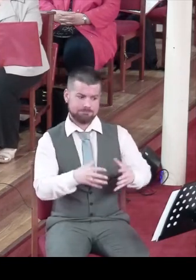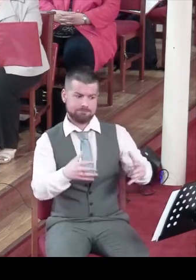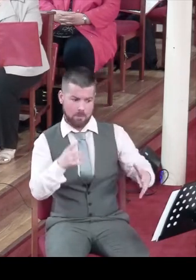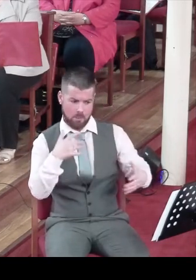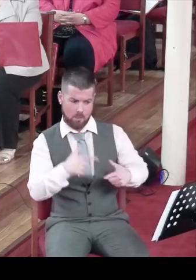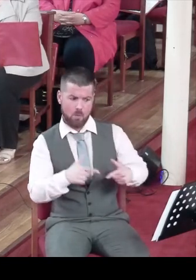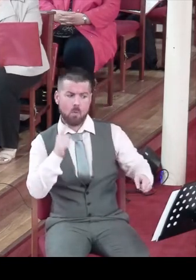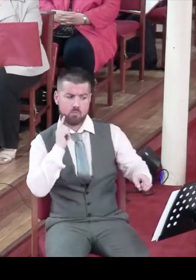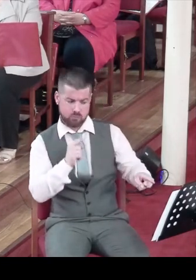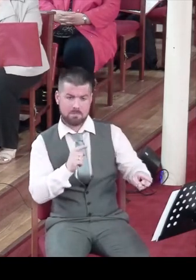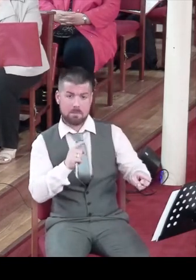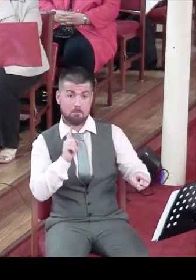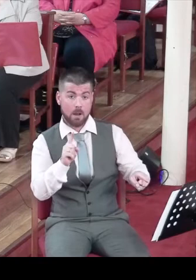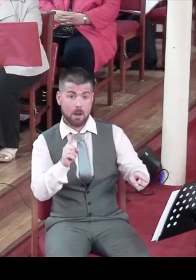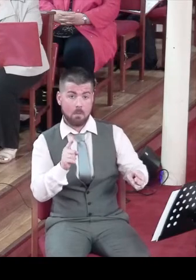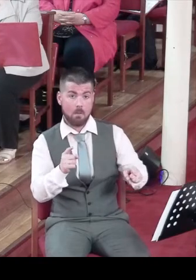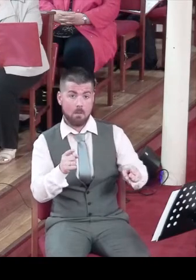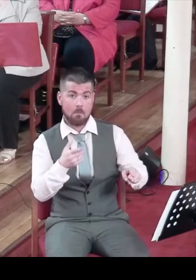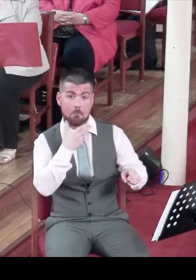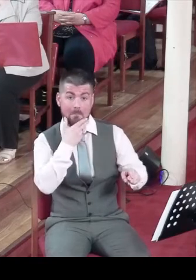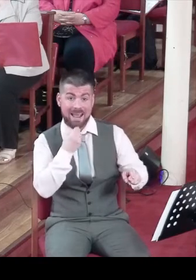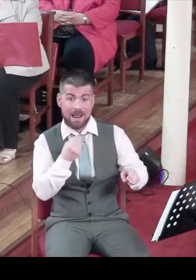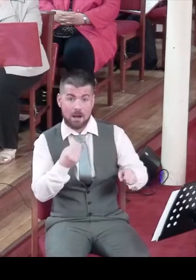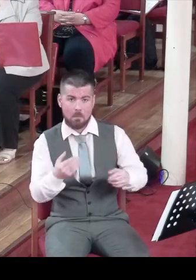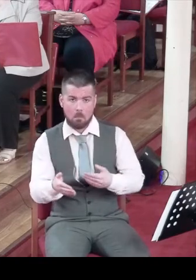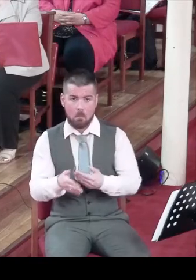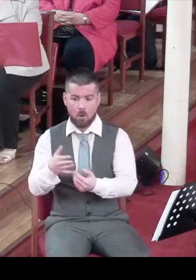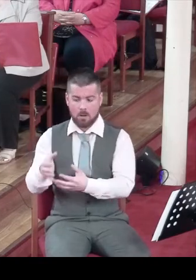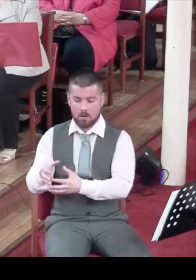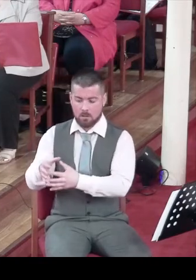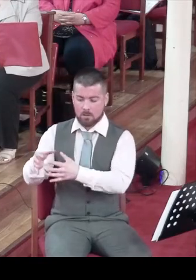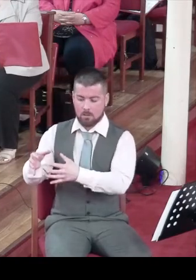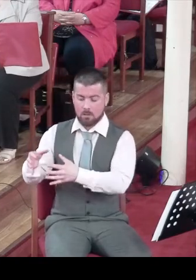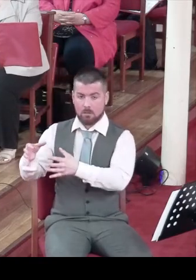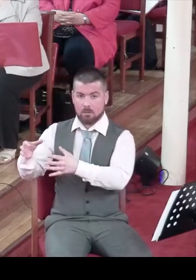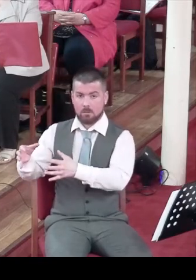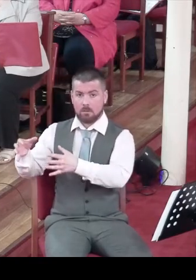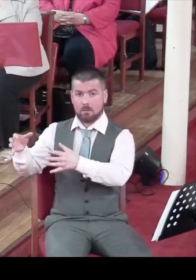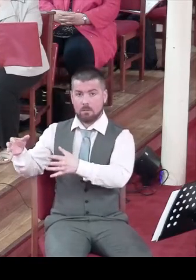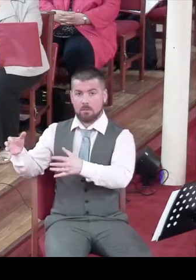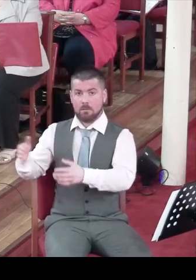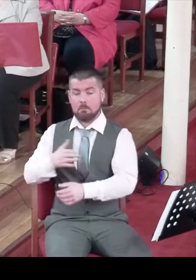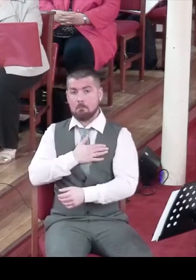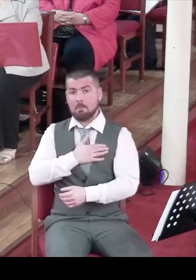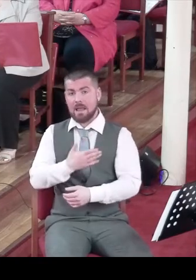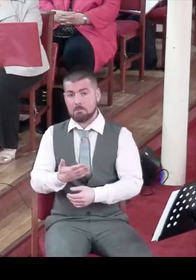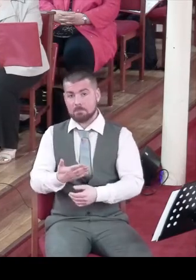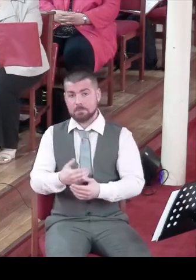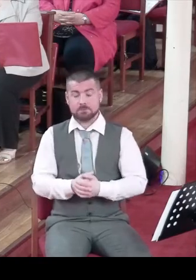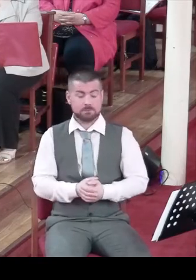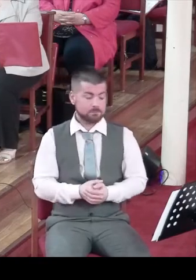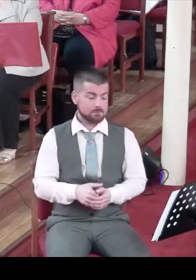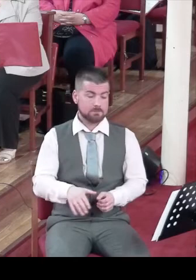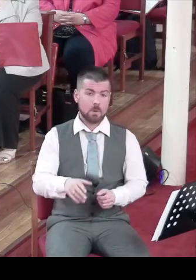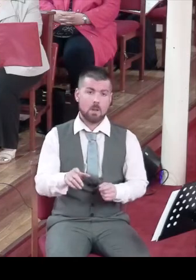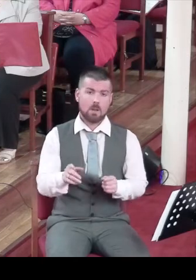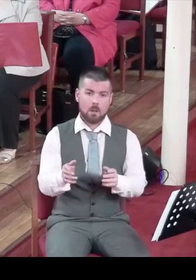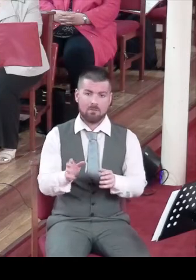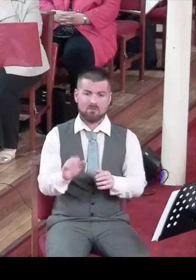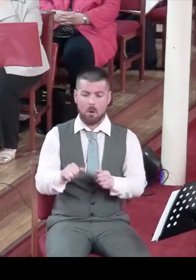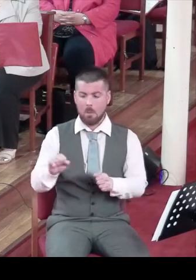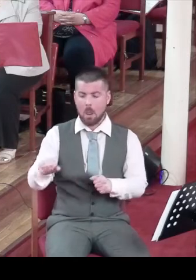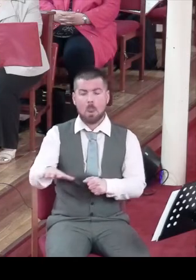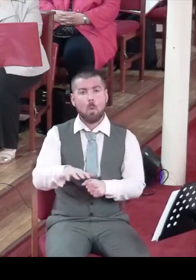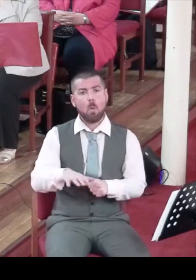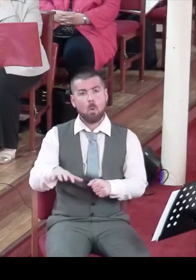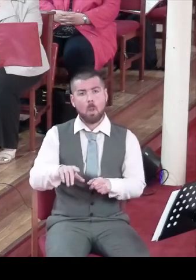membership, increasingly men are becoming members and taking active roles, both locally and nationally. In